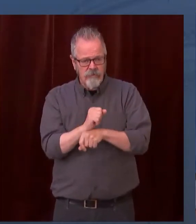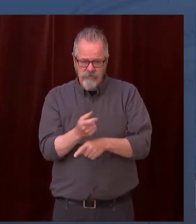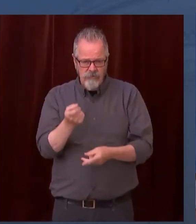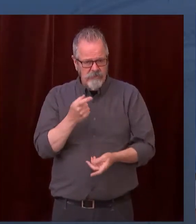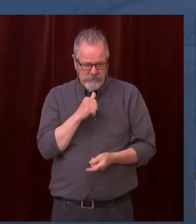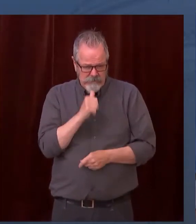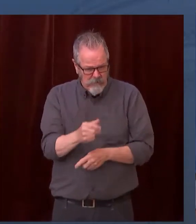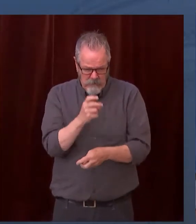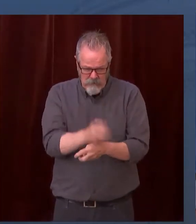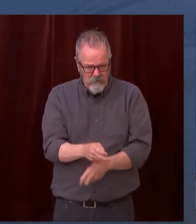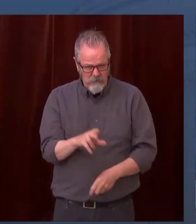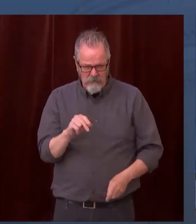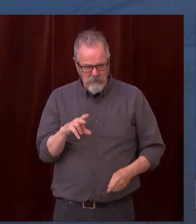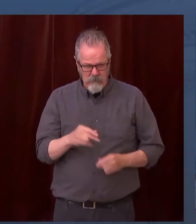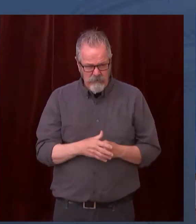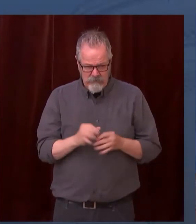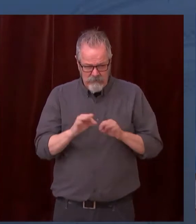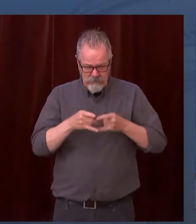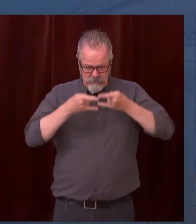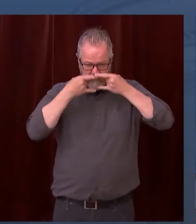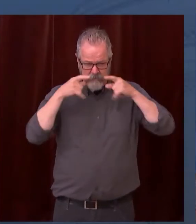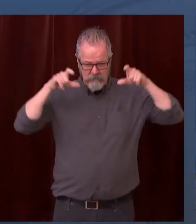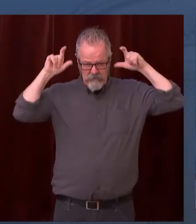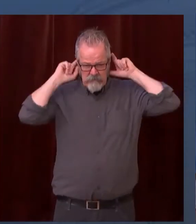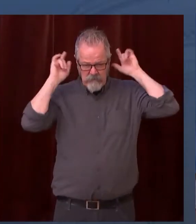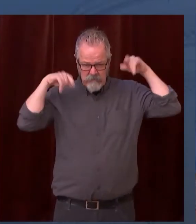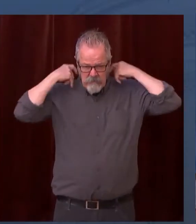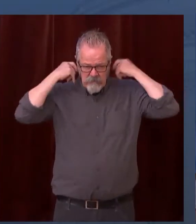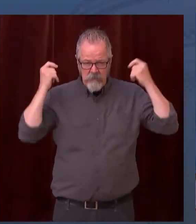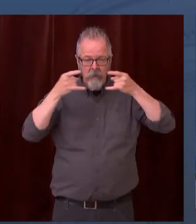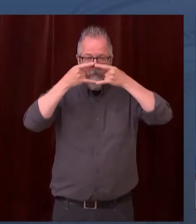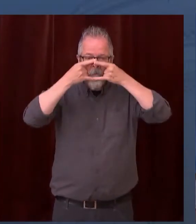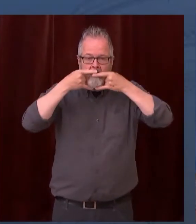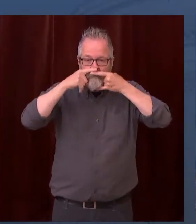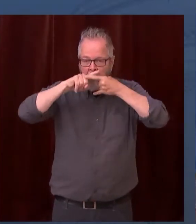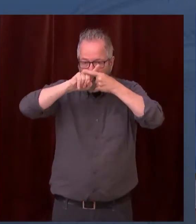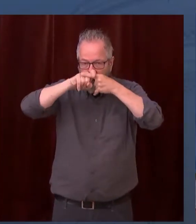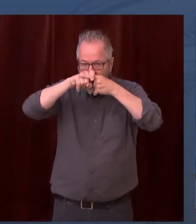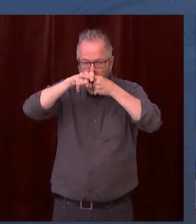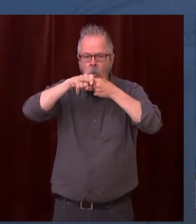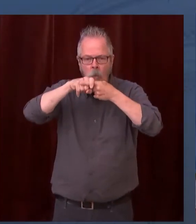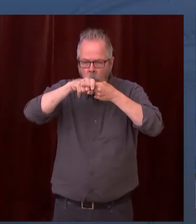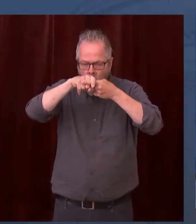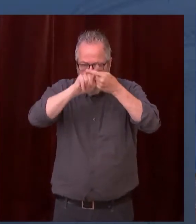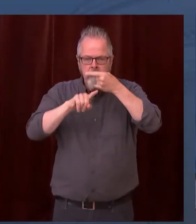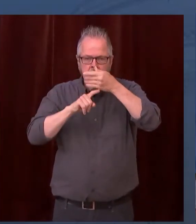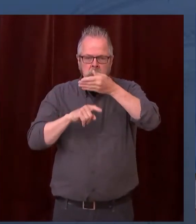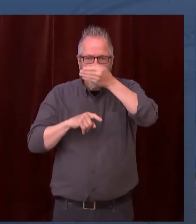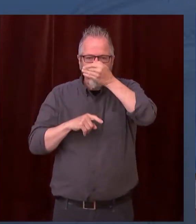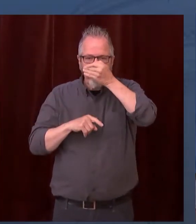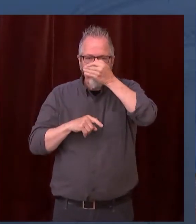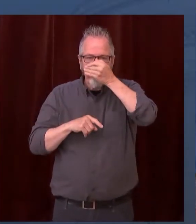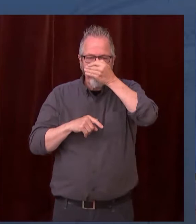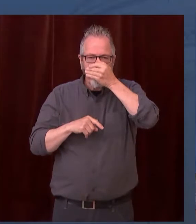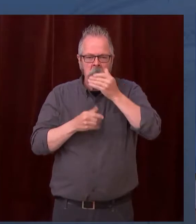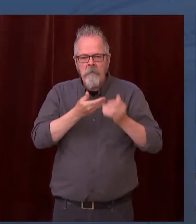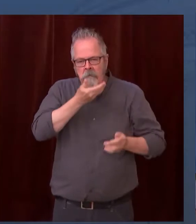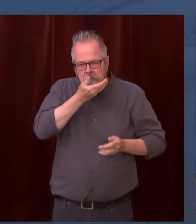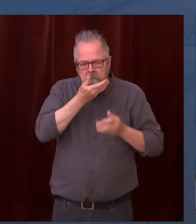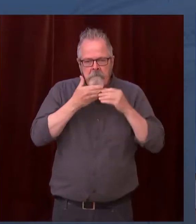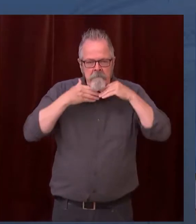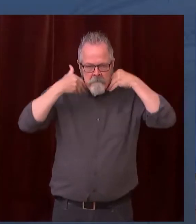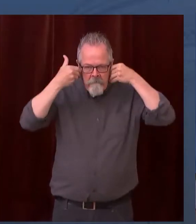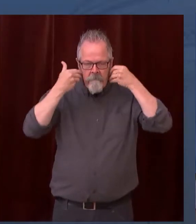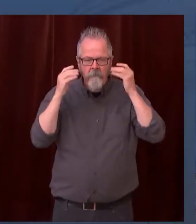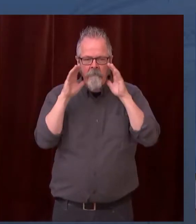our nose. So it's really, in a sense, lucky that we have this available. It's not a high-tech solution. It